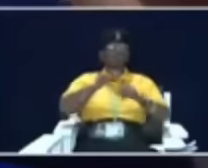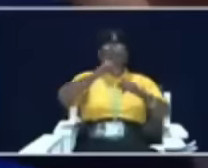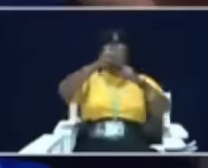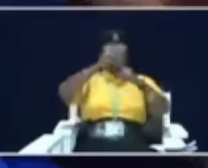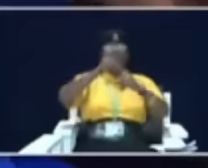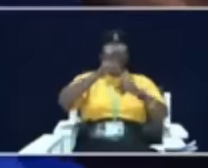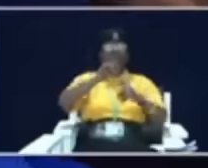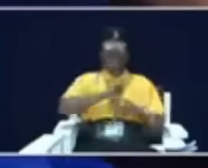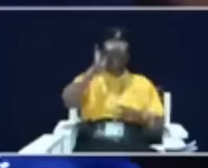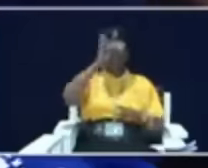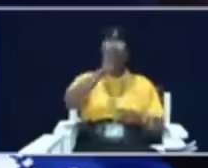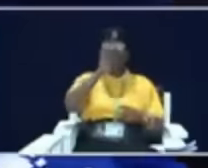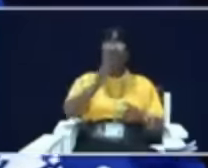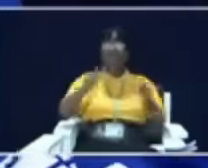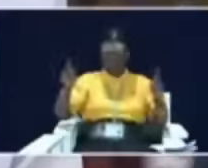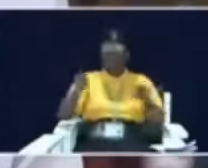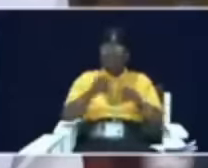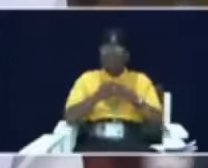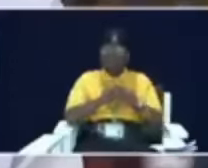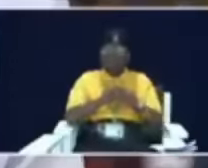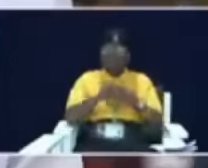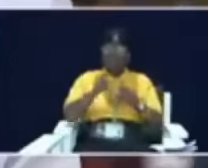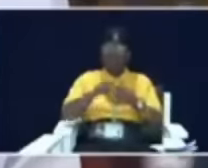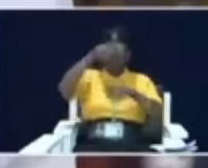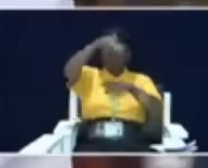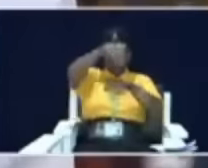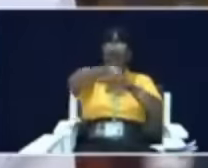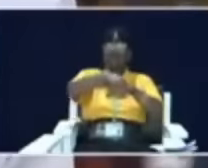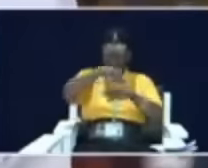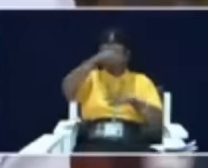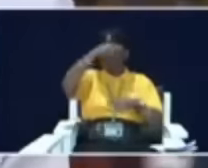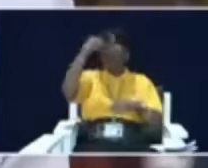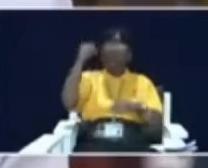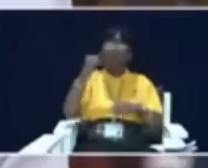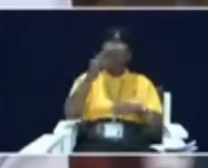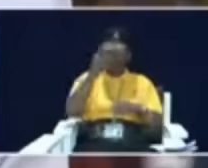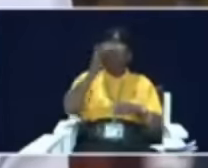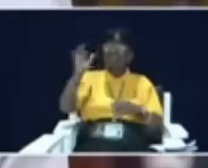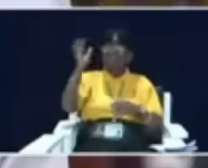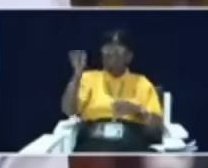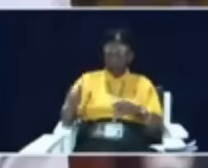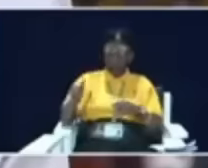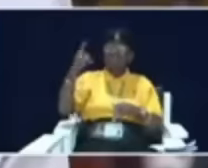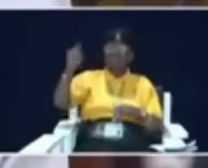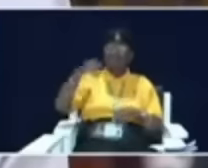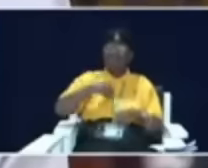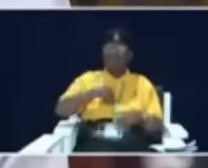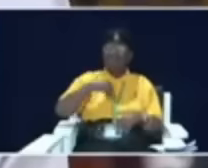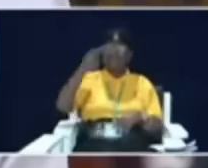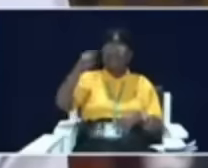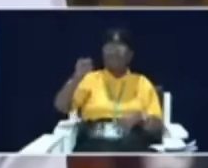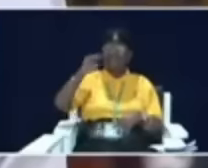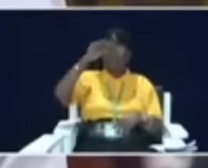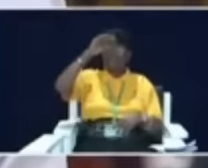I'm going to be very brief tonight, because fortunately for me, the man who spoke before